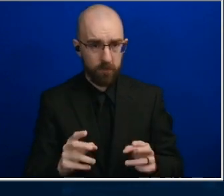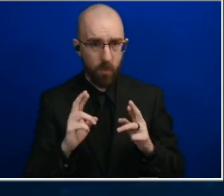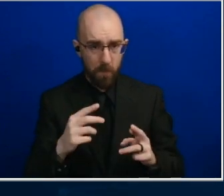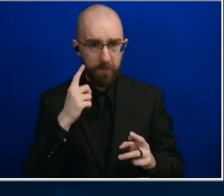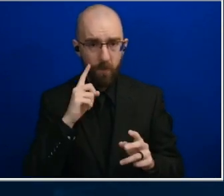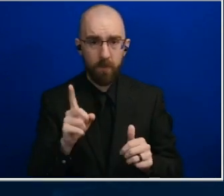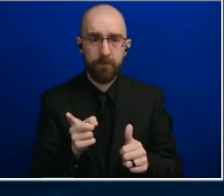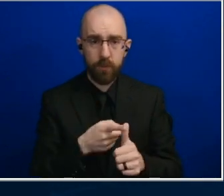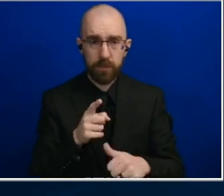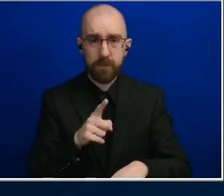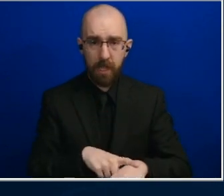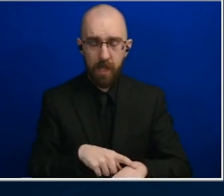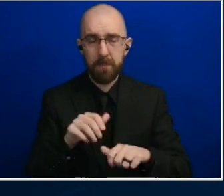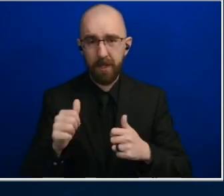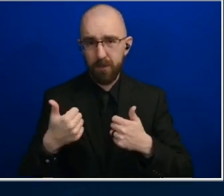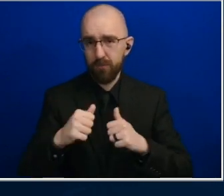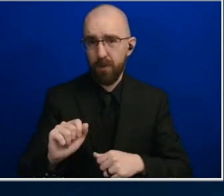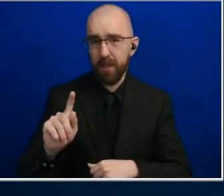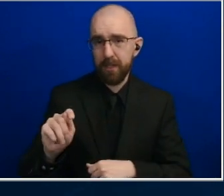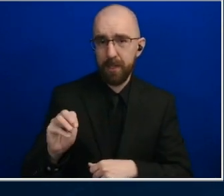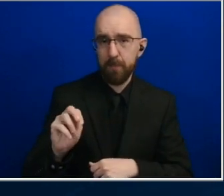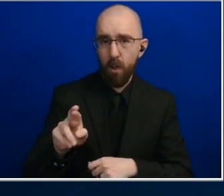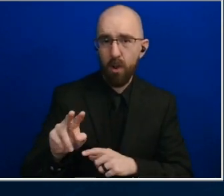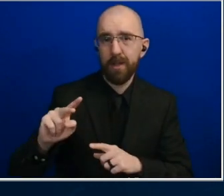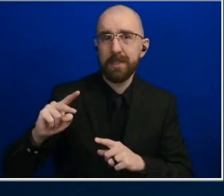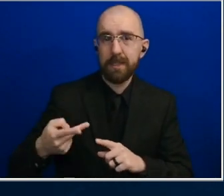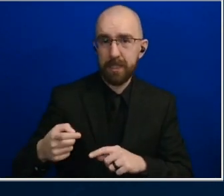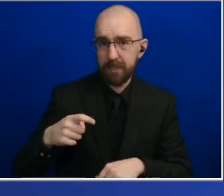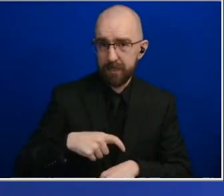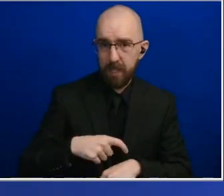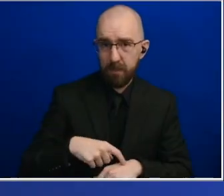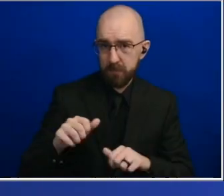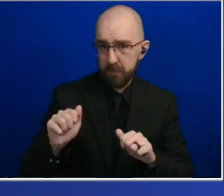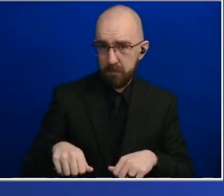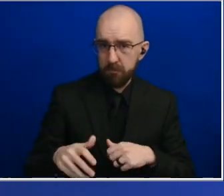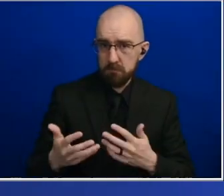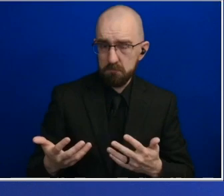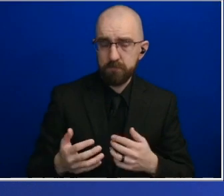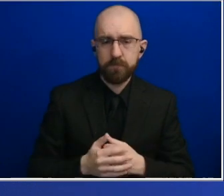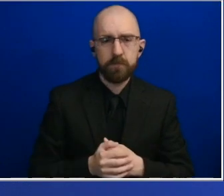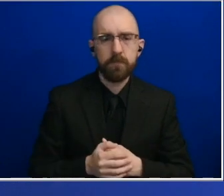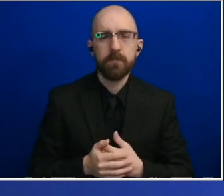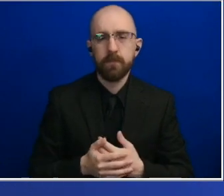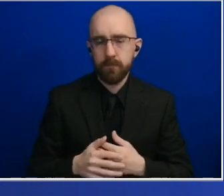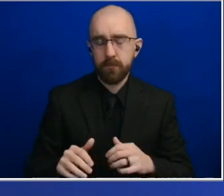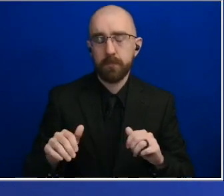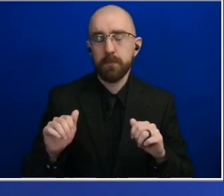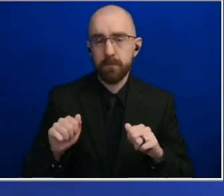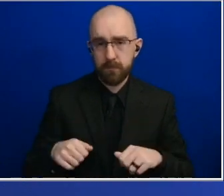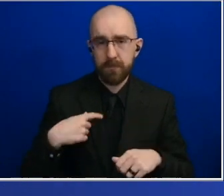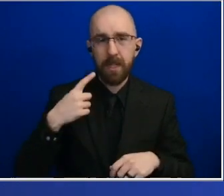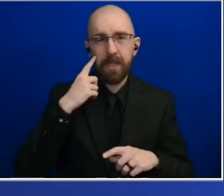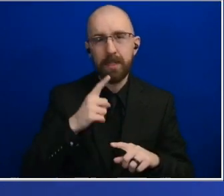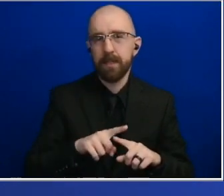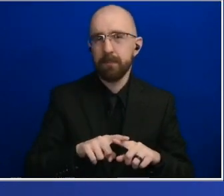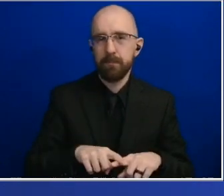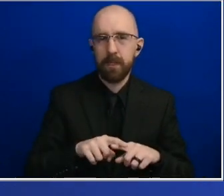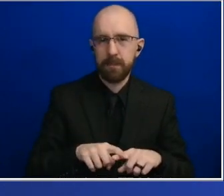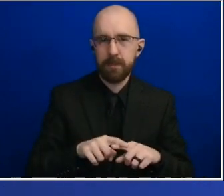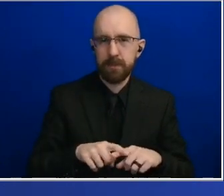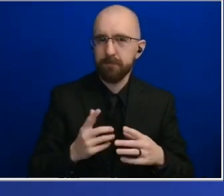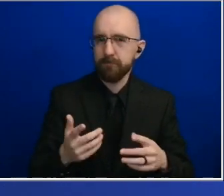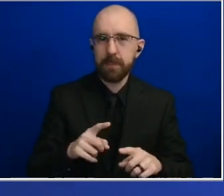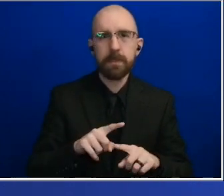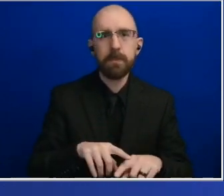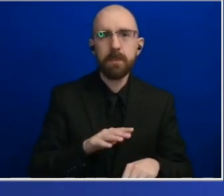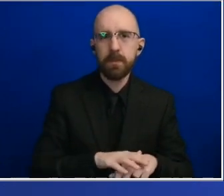try TMR a second time? You can, and I think it depends. It depends on a lot. It's a